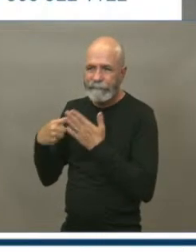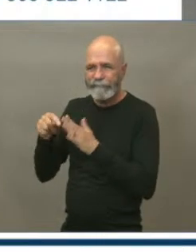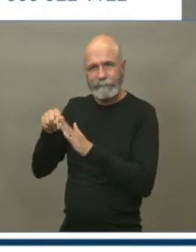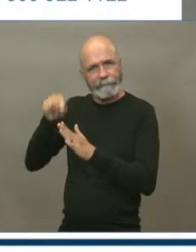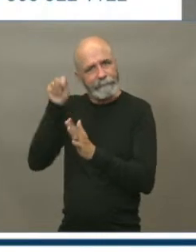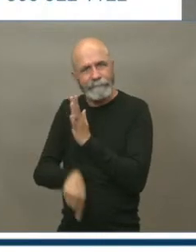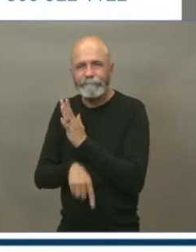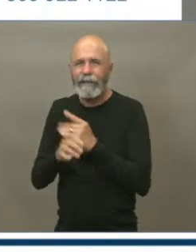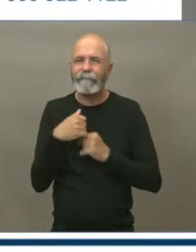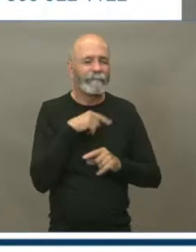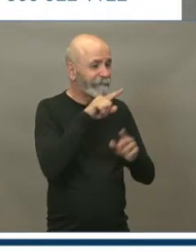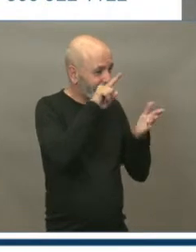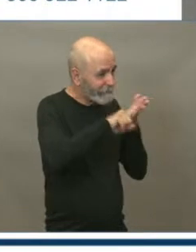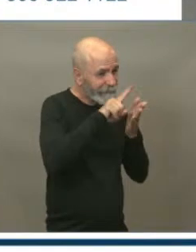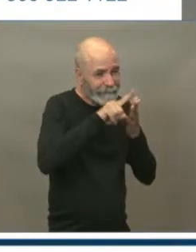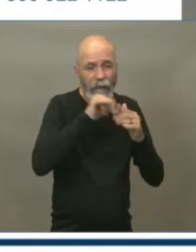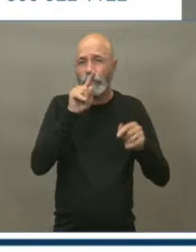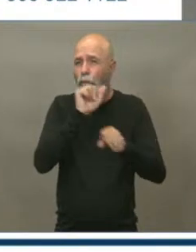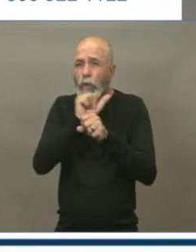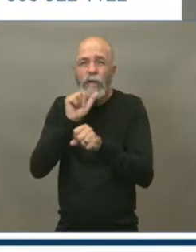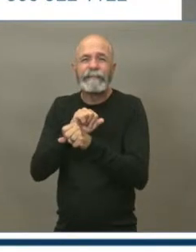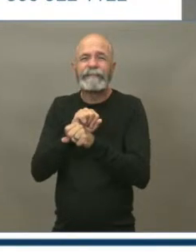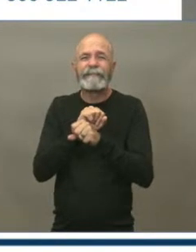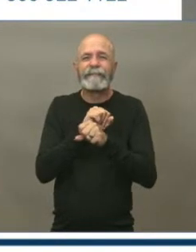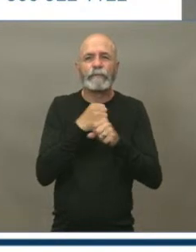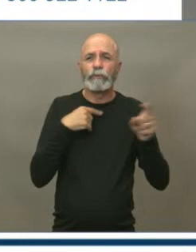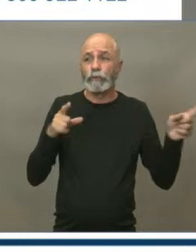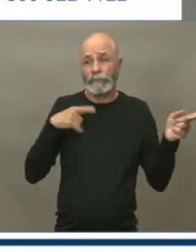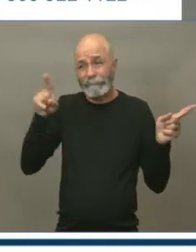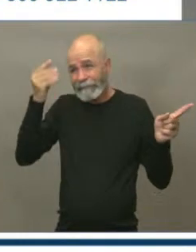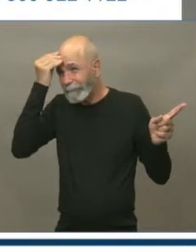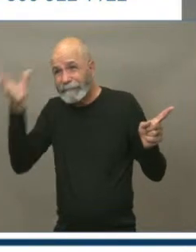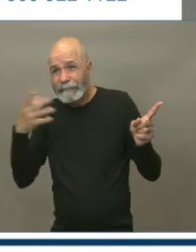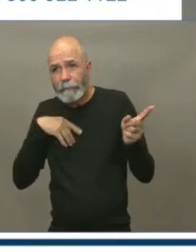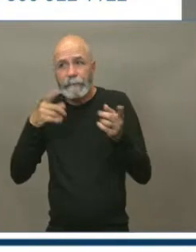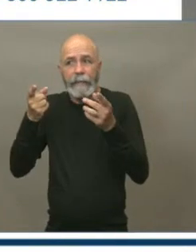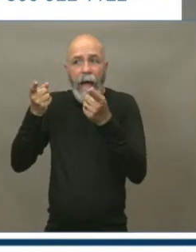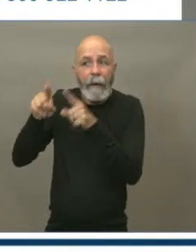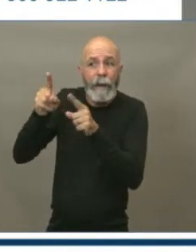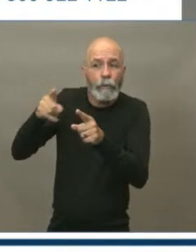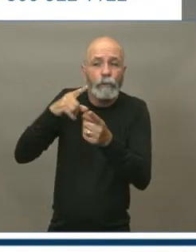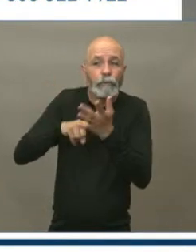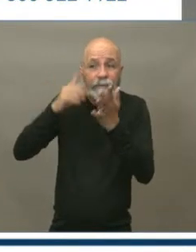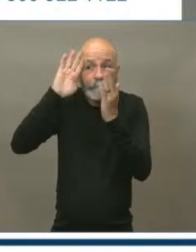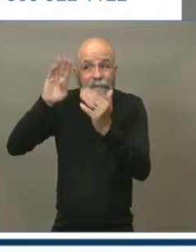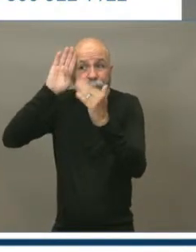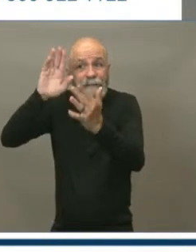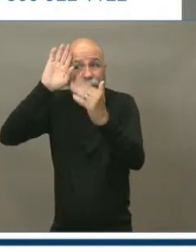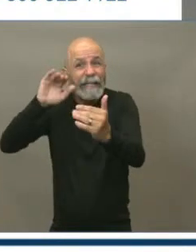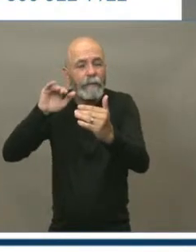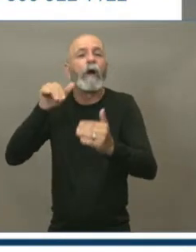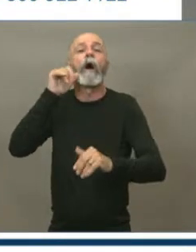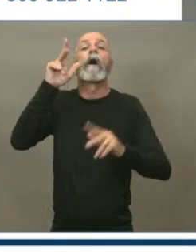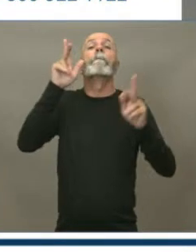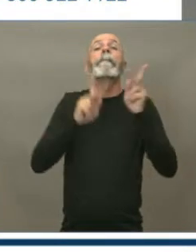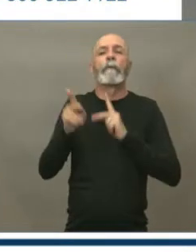continue to communicate to them what our expectations are. All workplaces have existing COVID protocols based on work